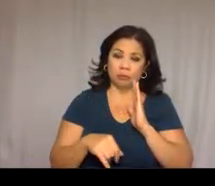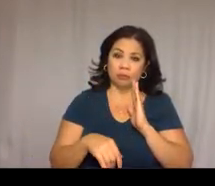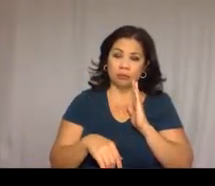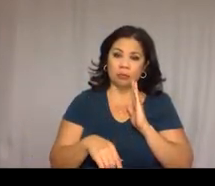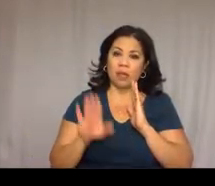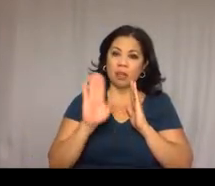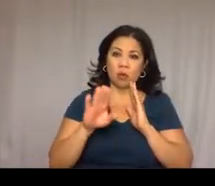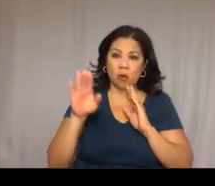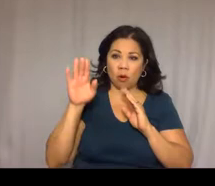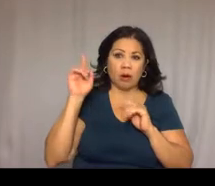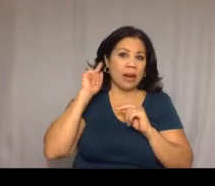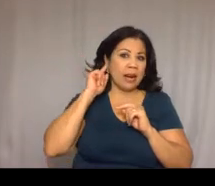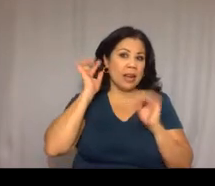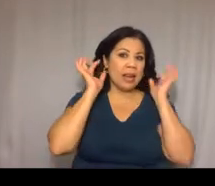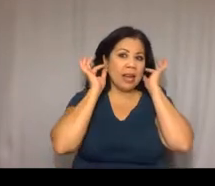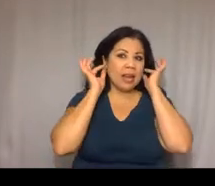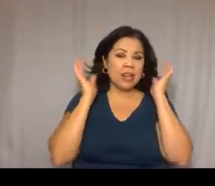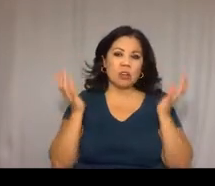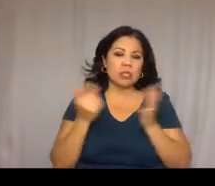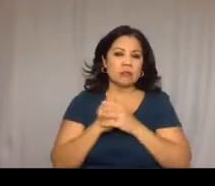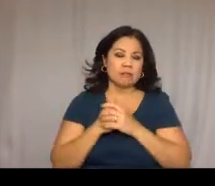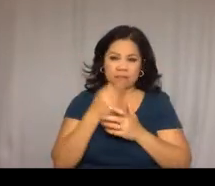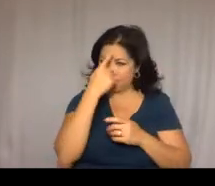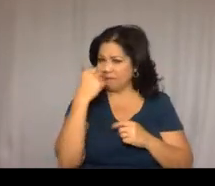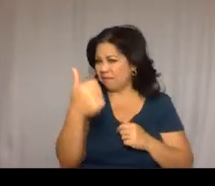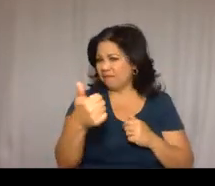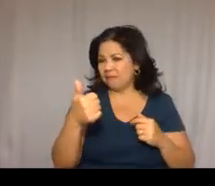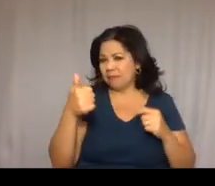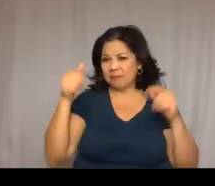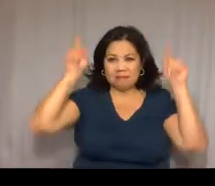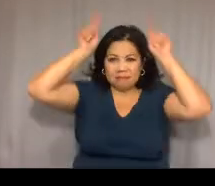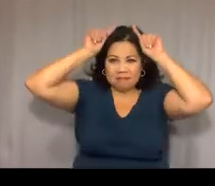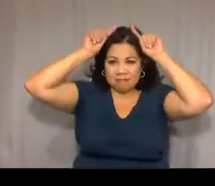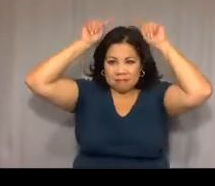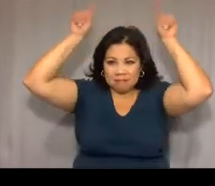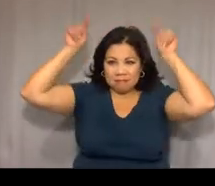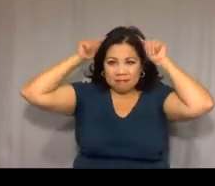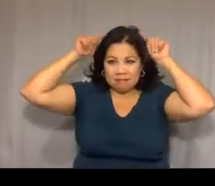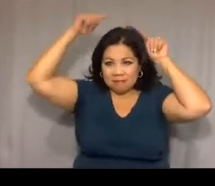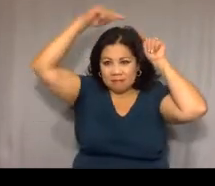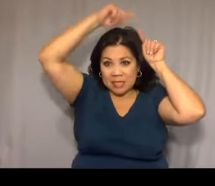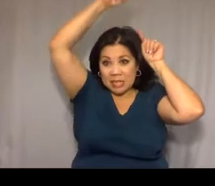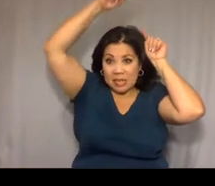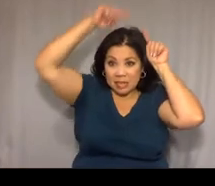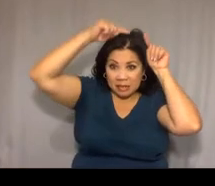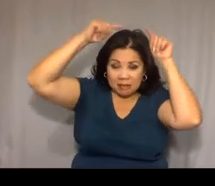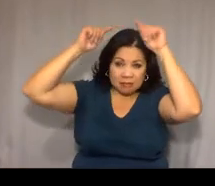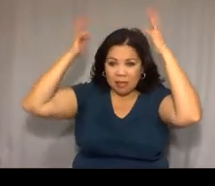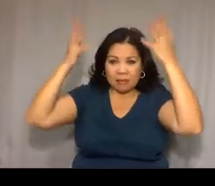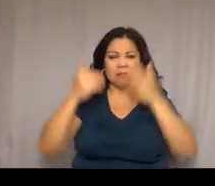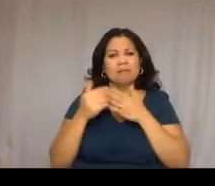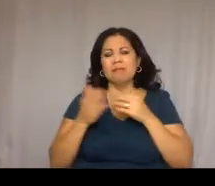choose what kind of ears you want for your critter, your character. What am I going to do? I think I'm going to make,